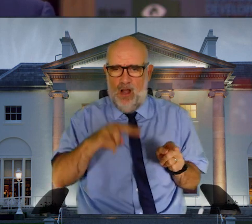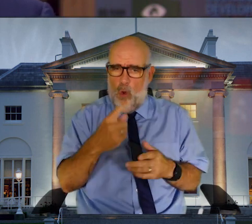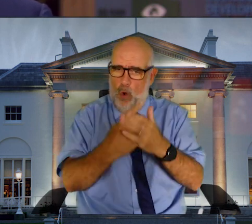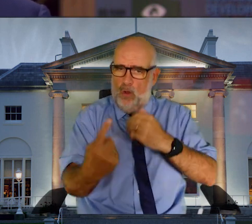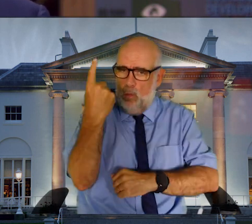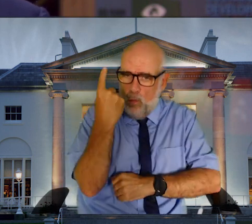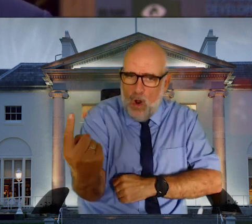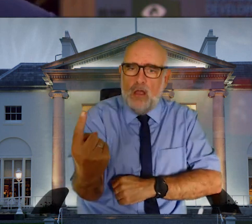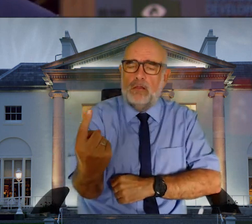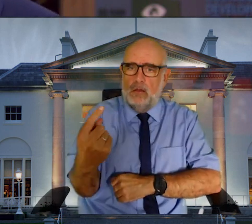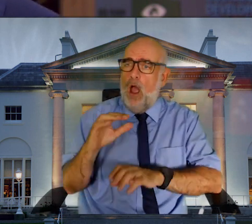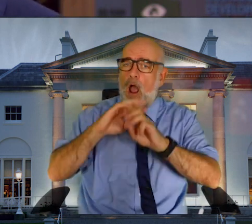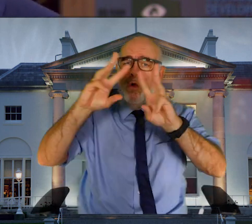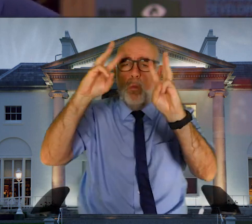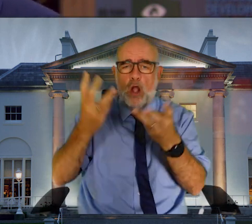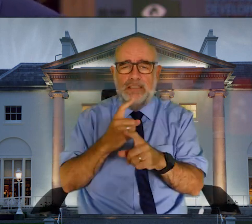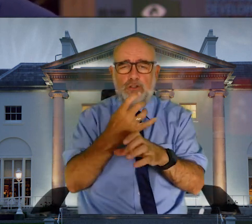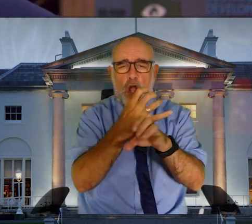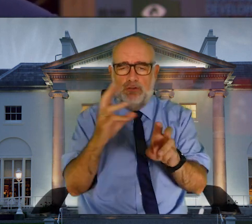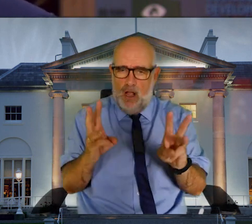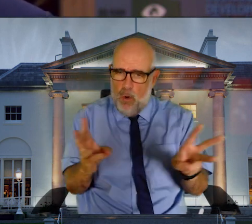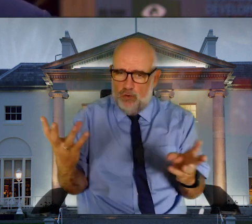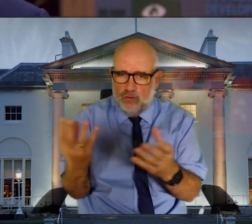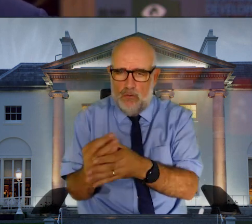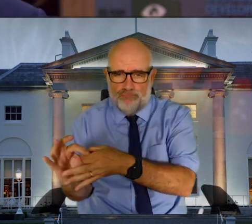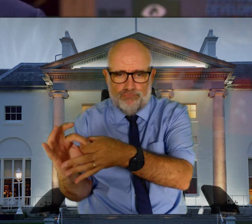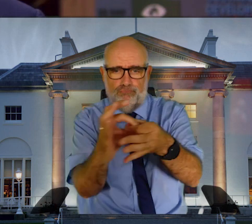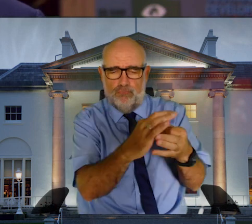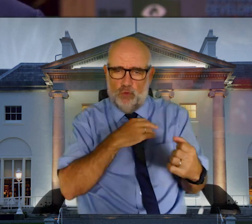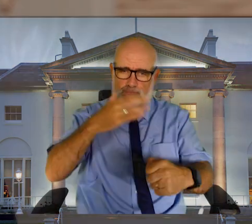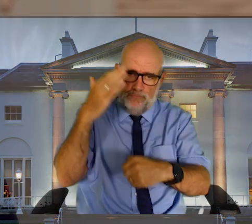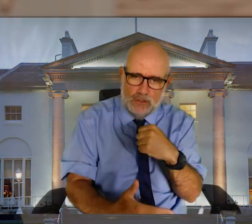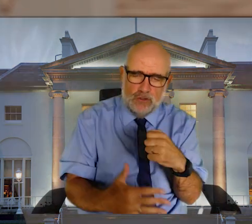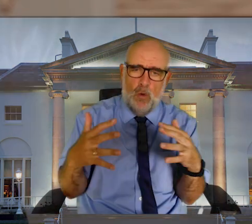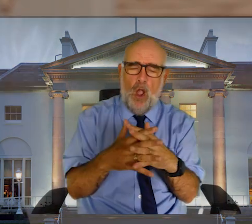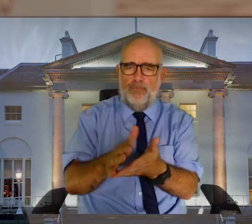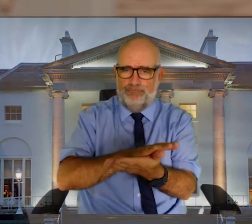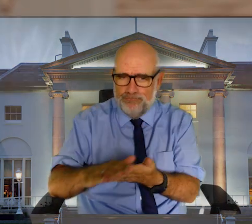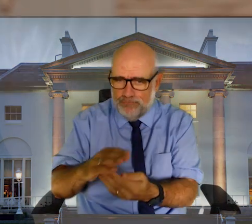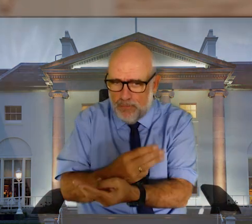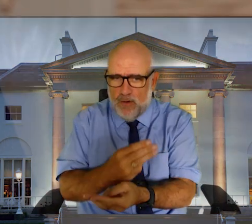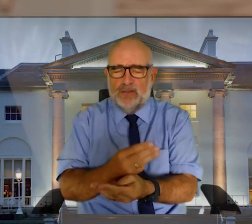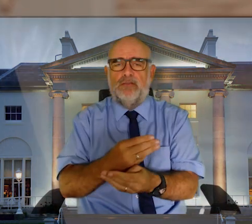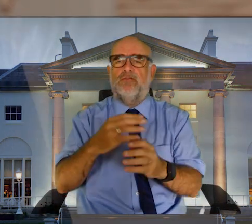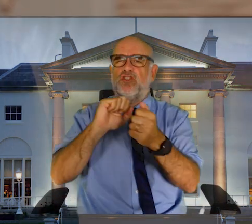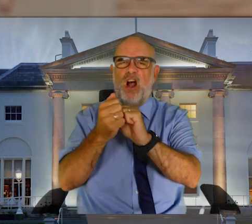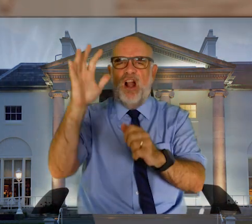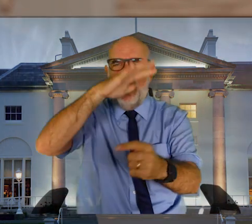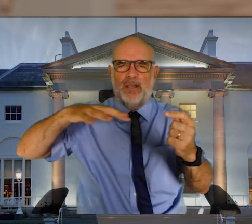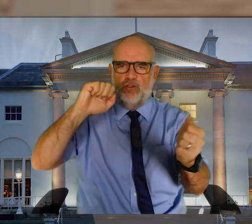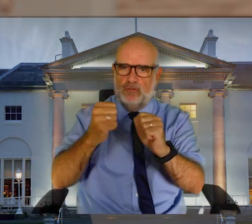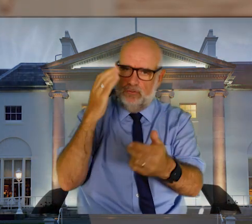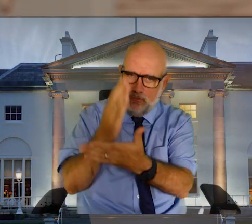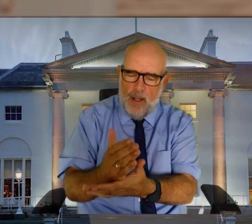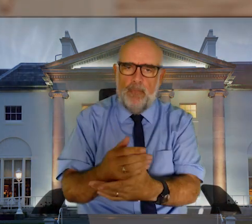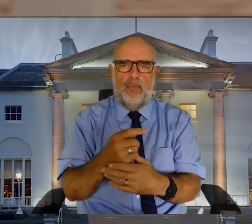agencies continue to be under attack, often from the most powerful. Is it not an affront to humanity that